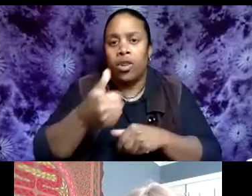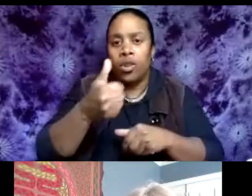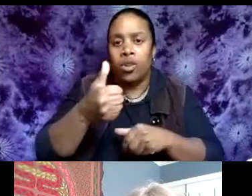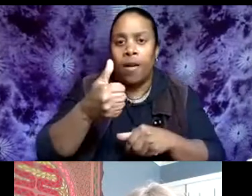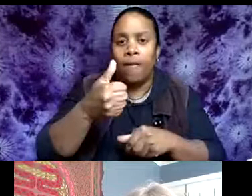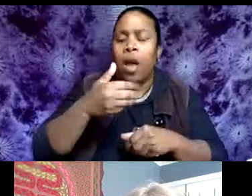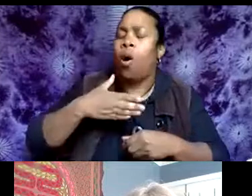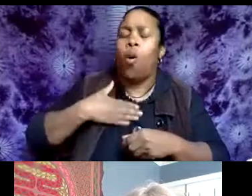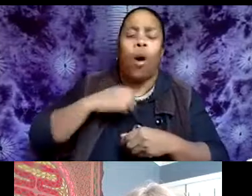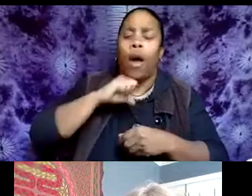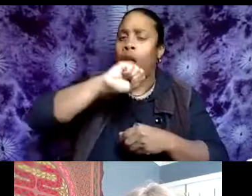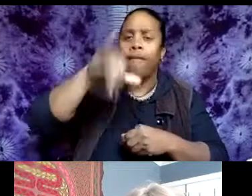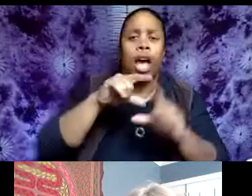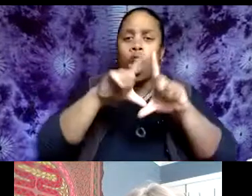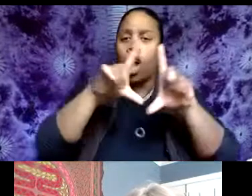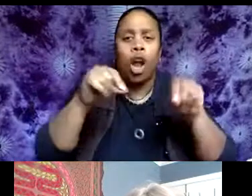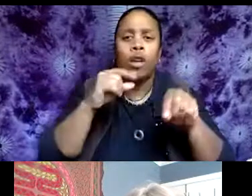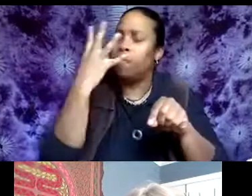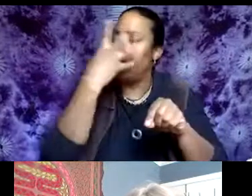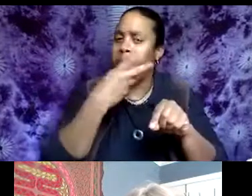card too. It's just so pretty.